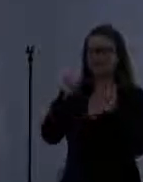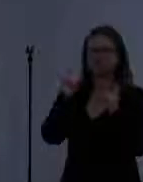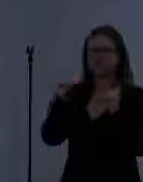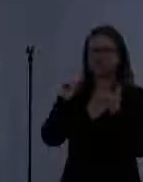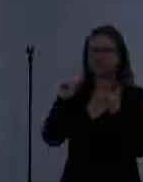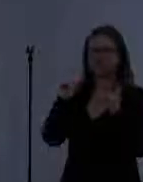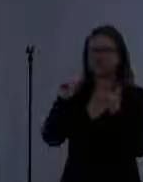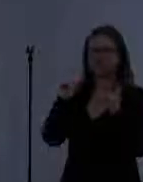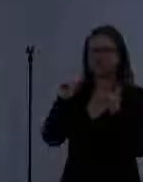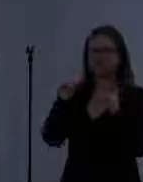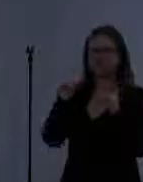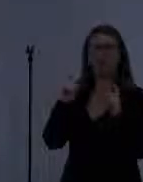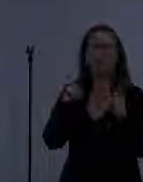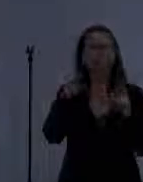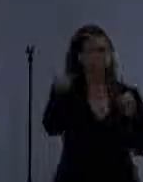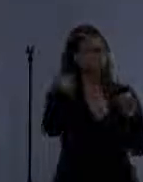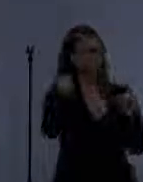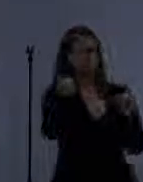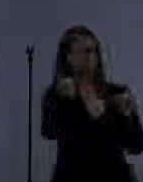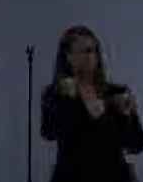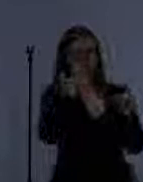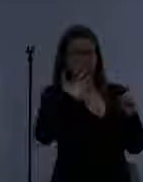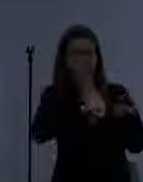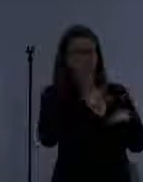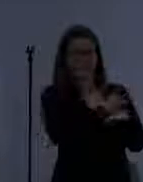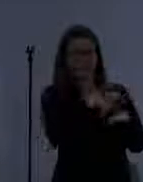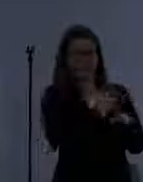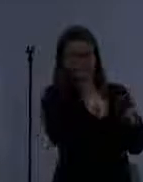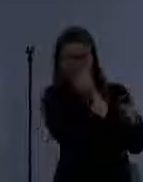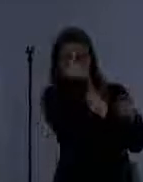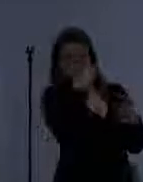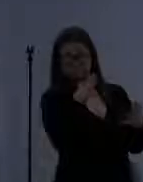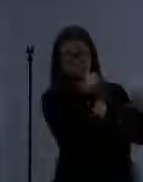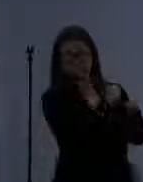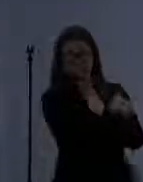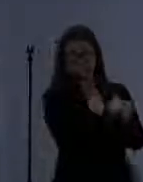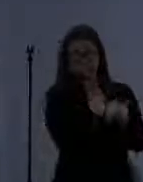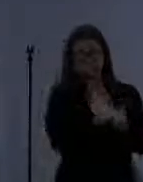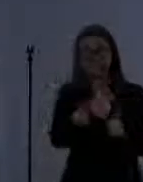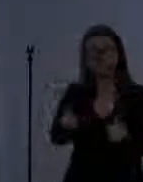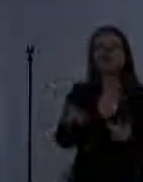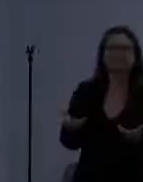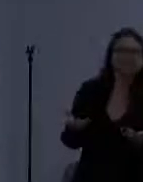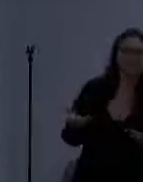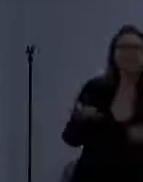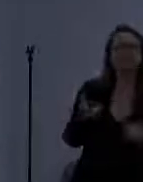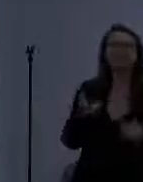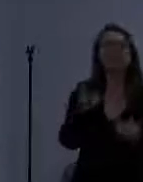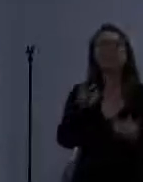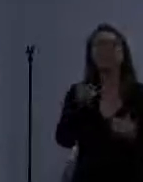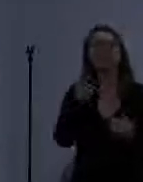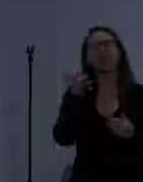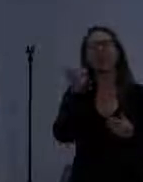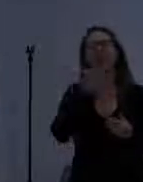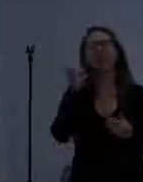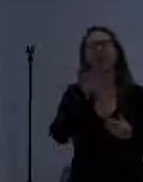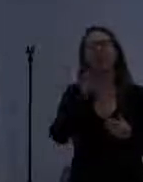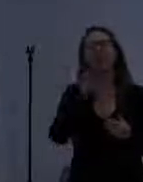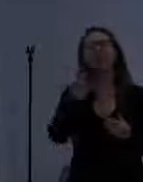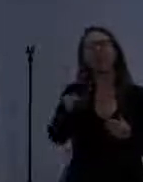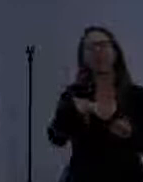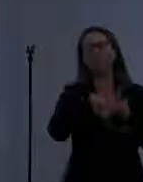says they'd like to access that service as part of the service, and the service provider said, oh, sorry, we've got some delays about